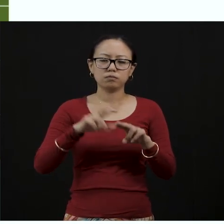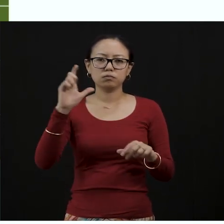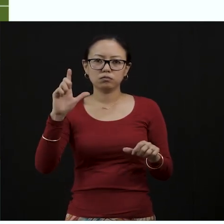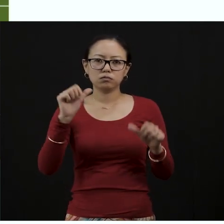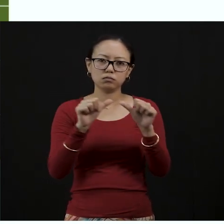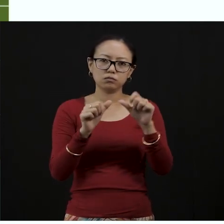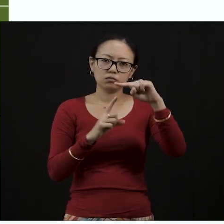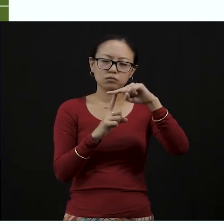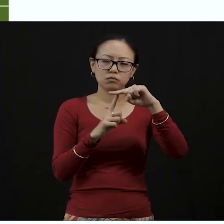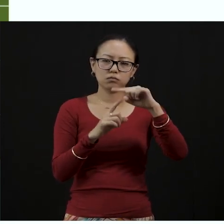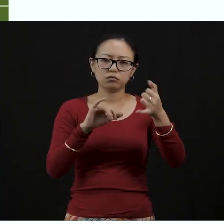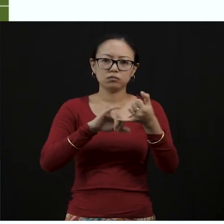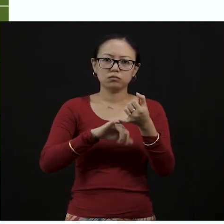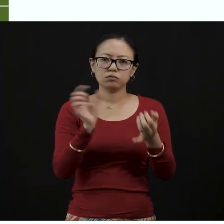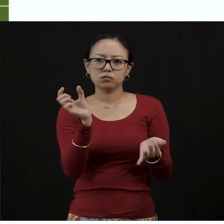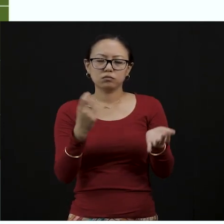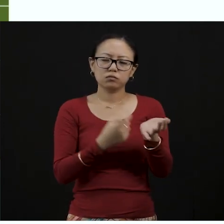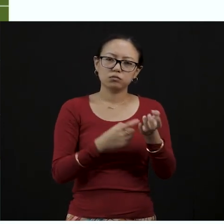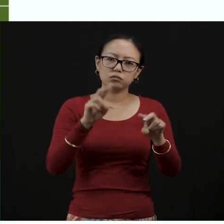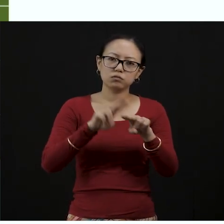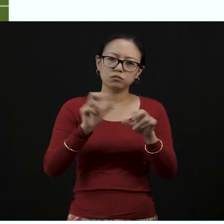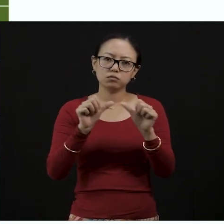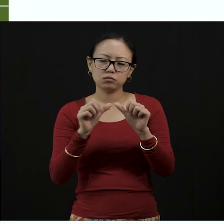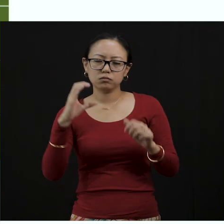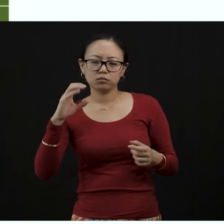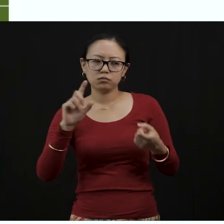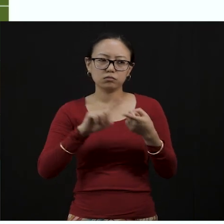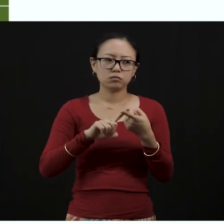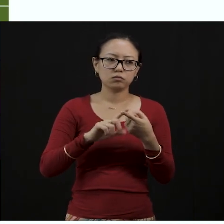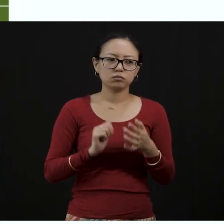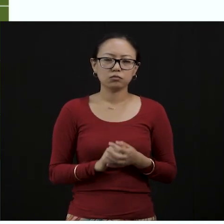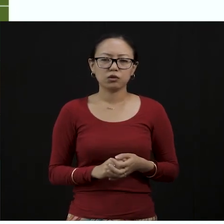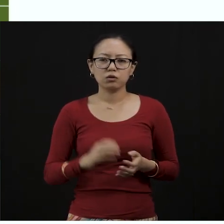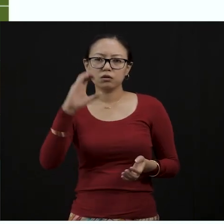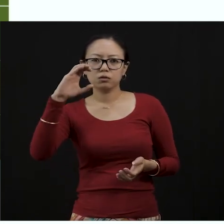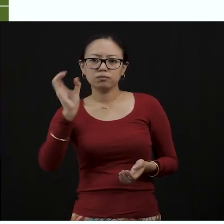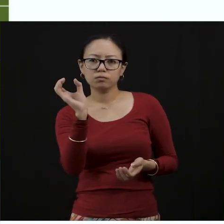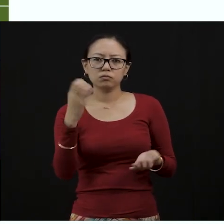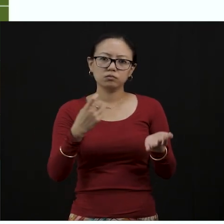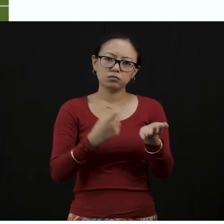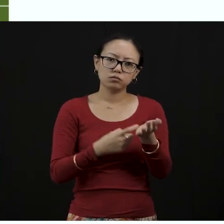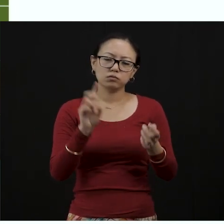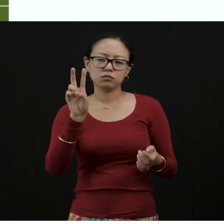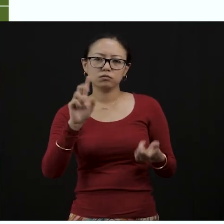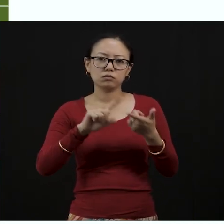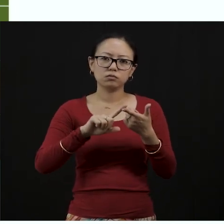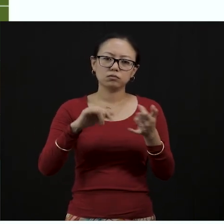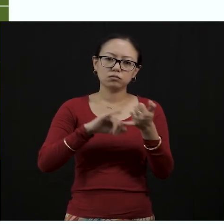curved surface. No, it doesn't have any curved surface. It has only 4 straight lines, so this will be 0